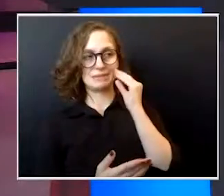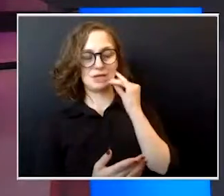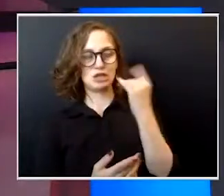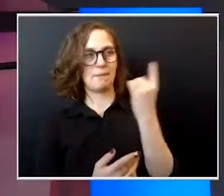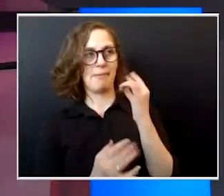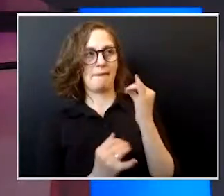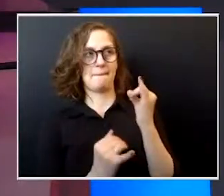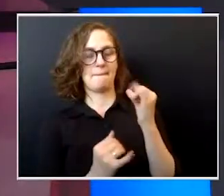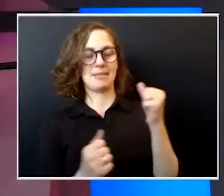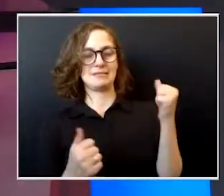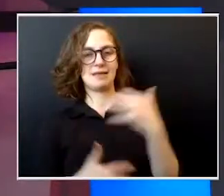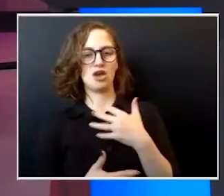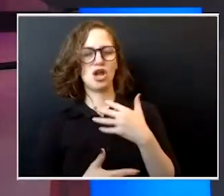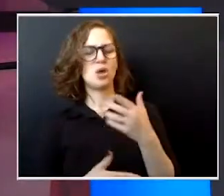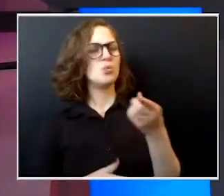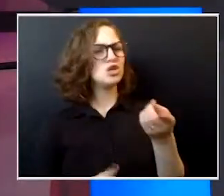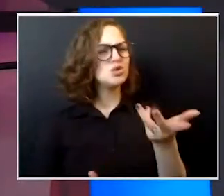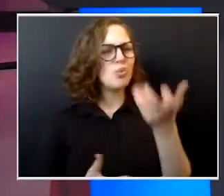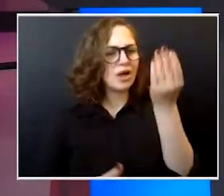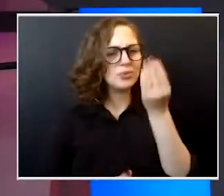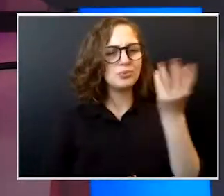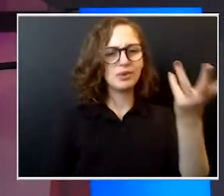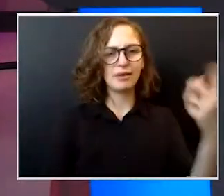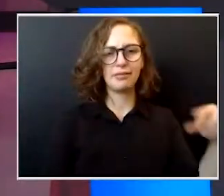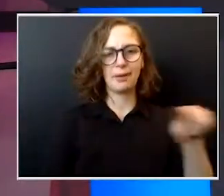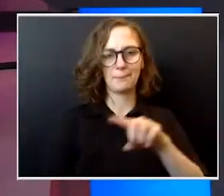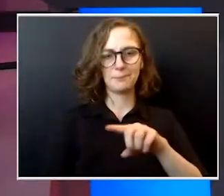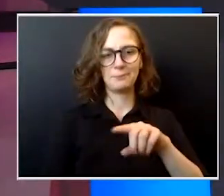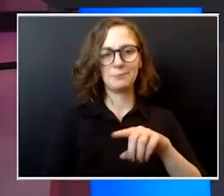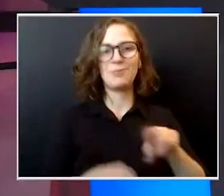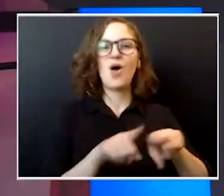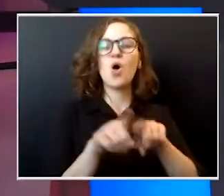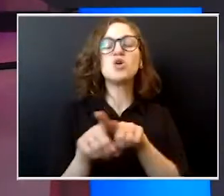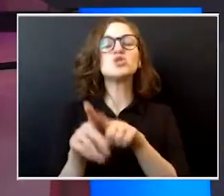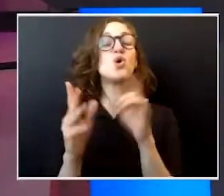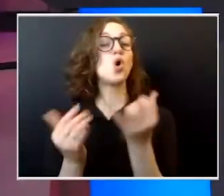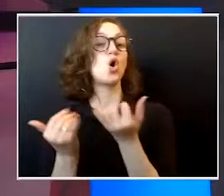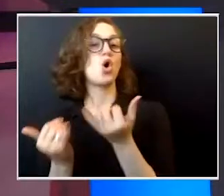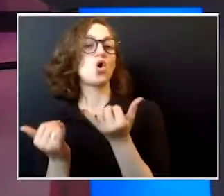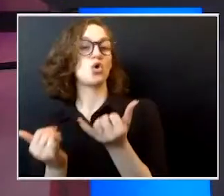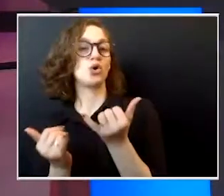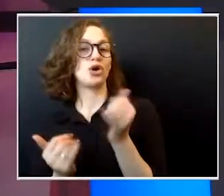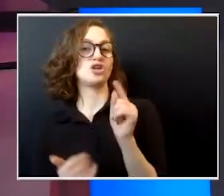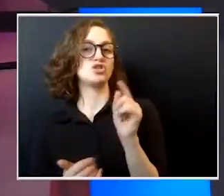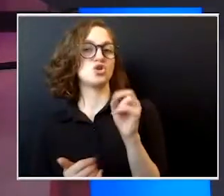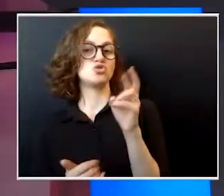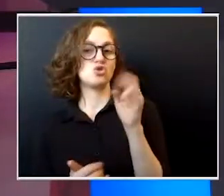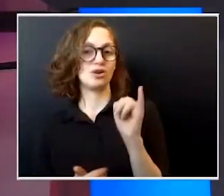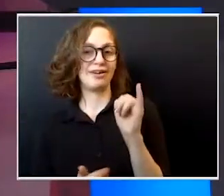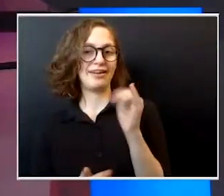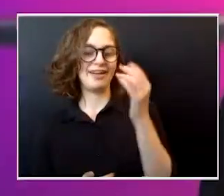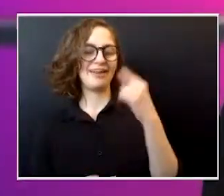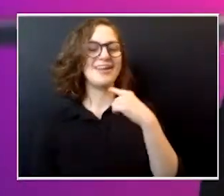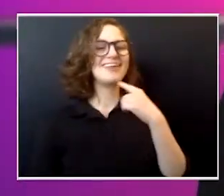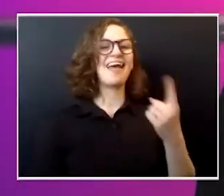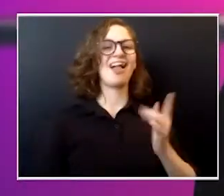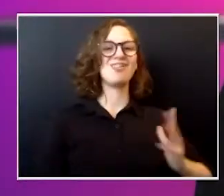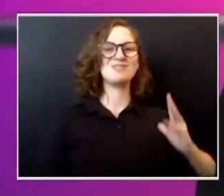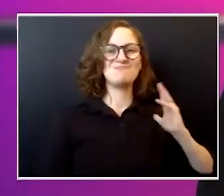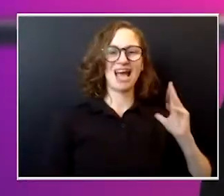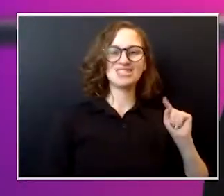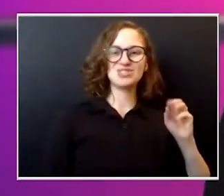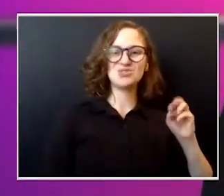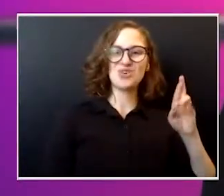to tell them? And also, what would present Tori want to tell past Tori? To calm down. It's going to